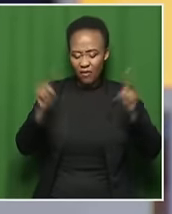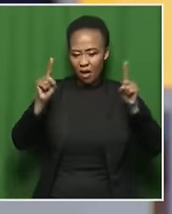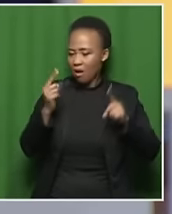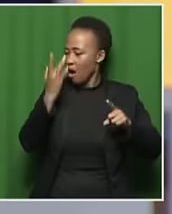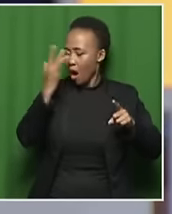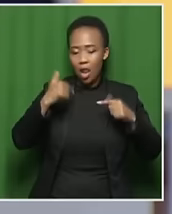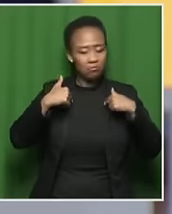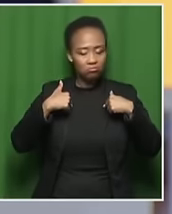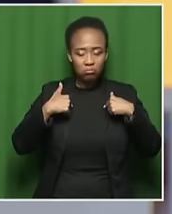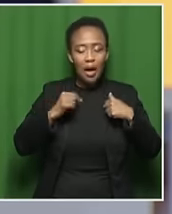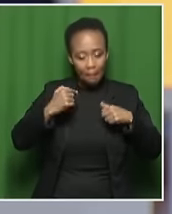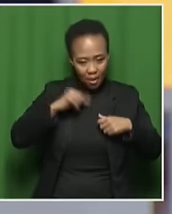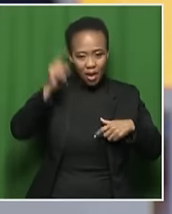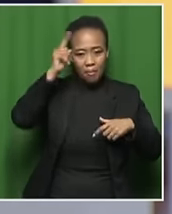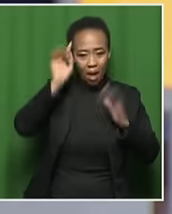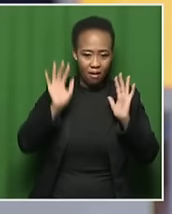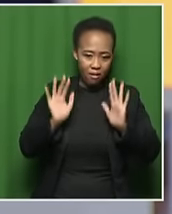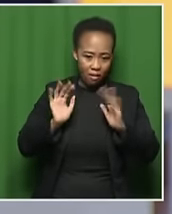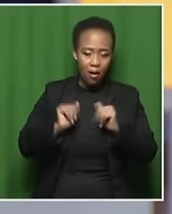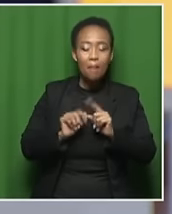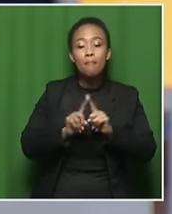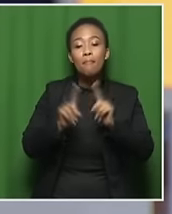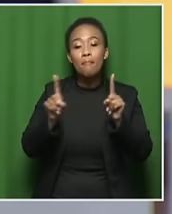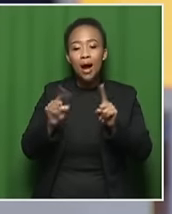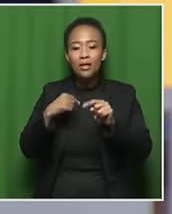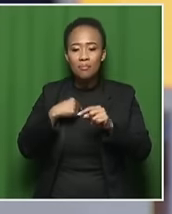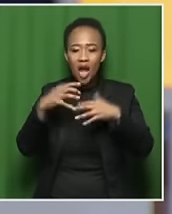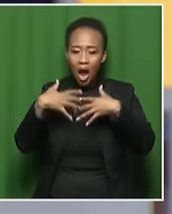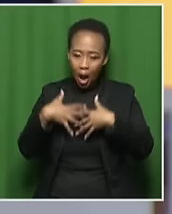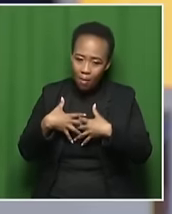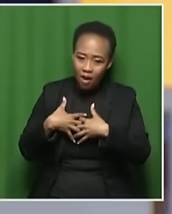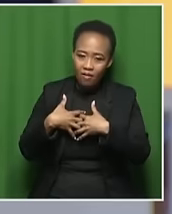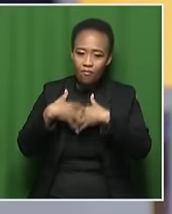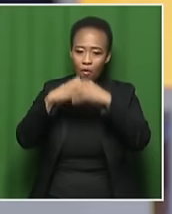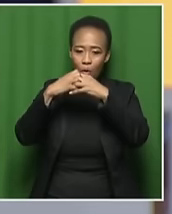black, but I am the founder, co-founder of the PA.